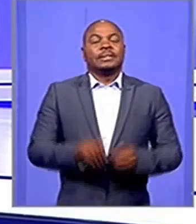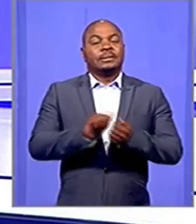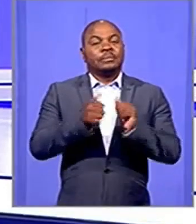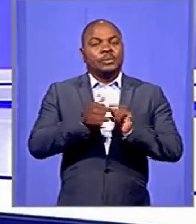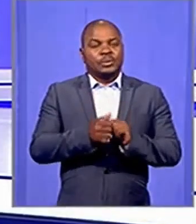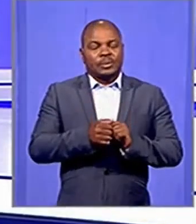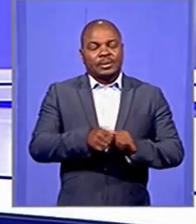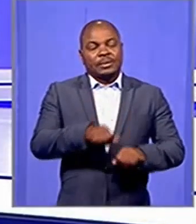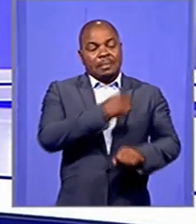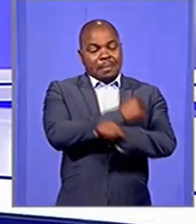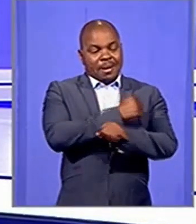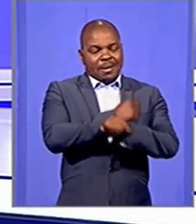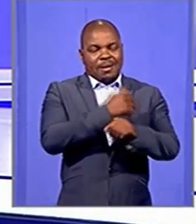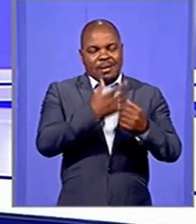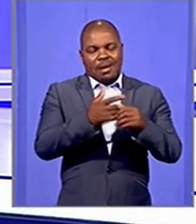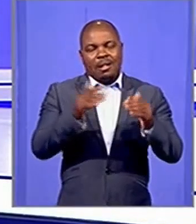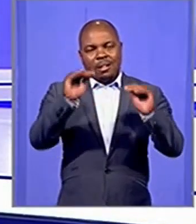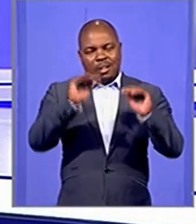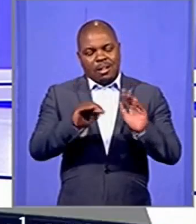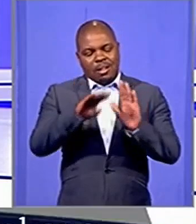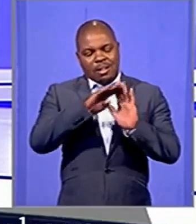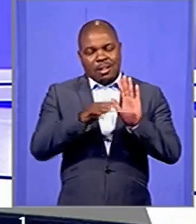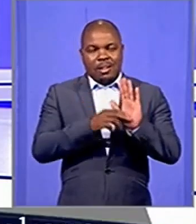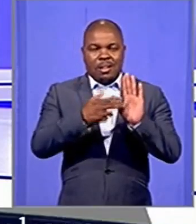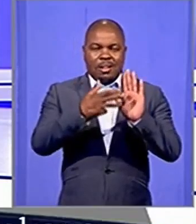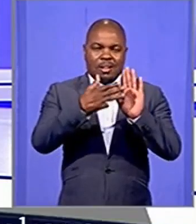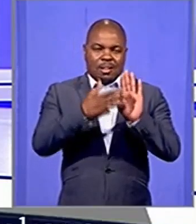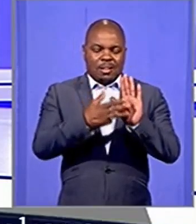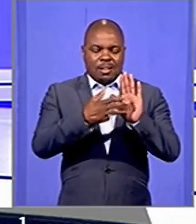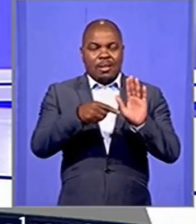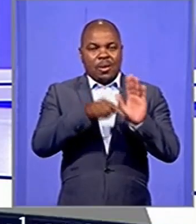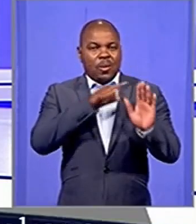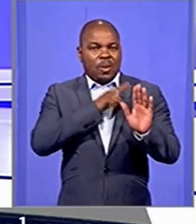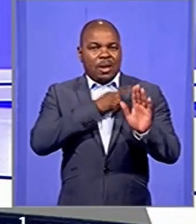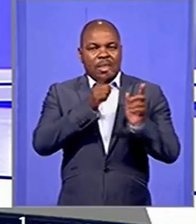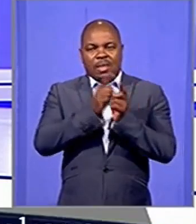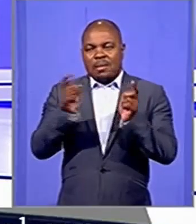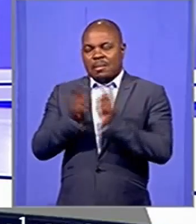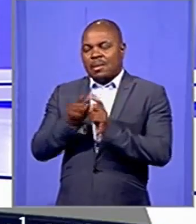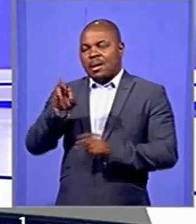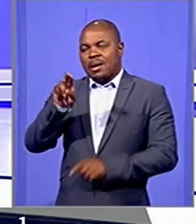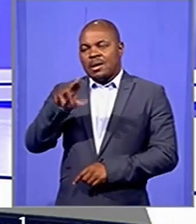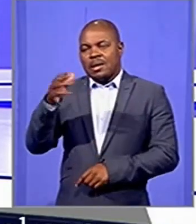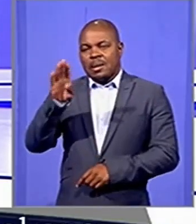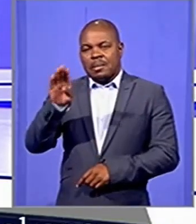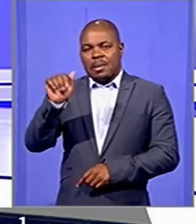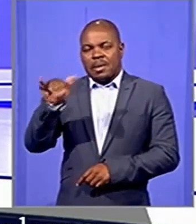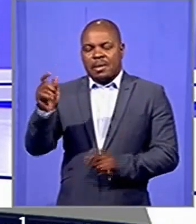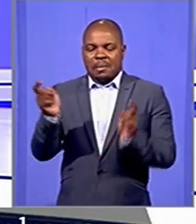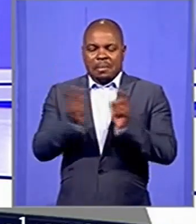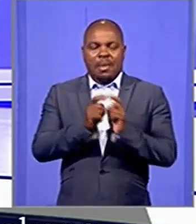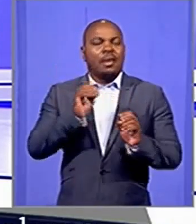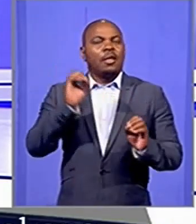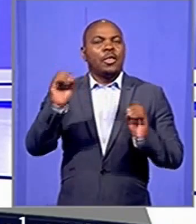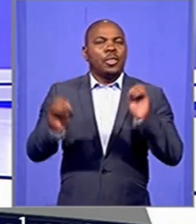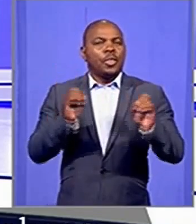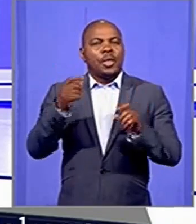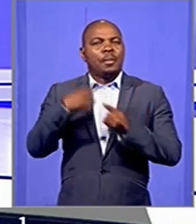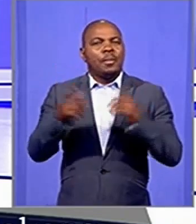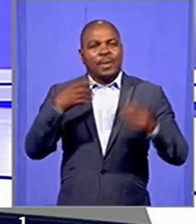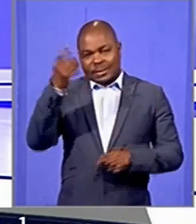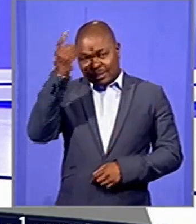Dipapading Orlando Pirates e theoetse maemong a borobedi lokong ya DStv Premiership ka morao bapala ka noto sehlopha ka seng le Richards Bay Durban ka